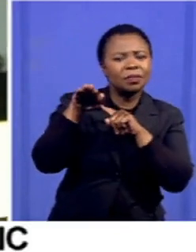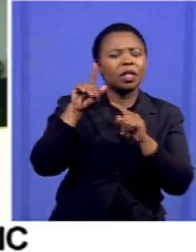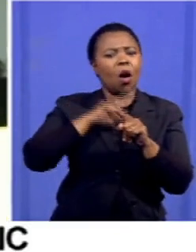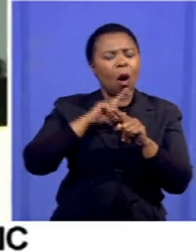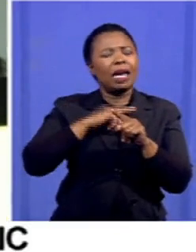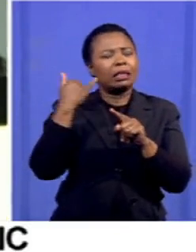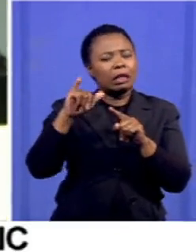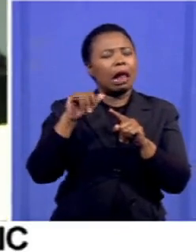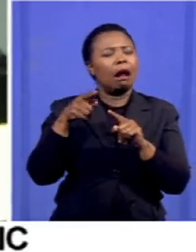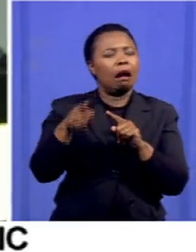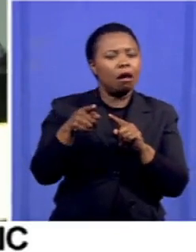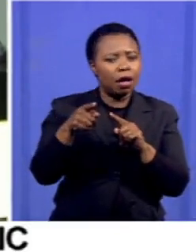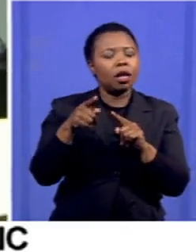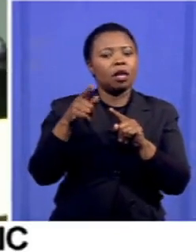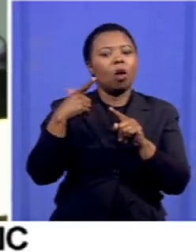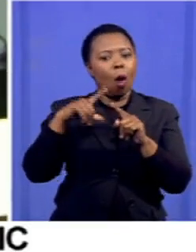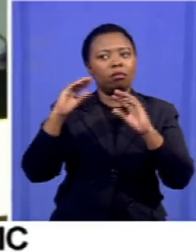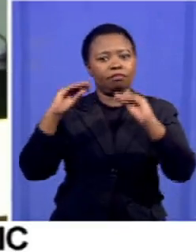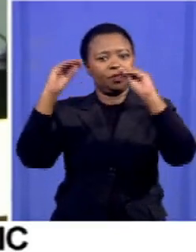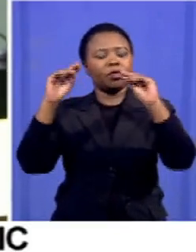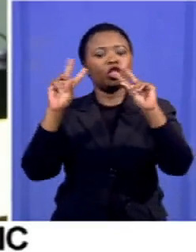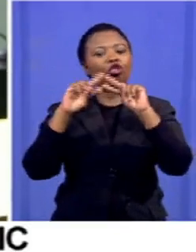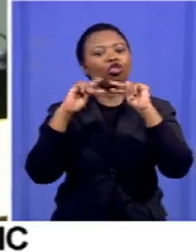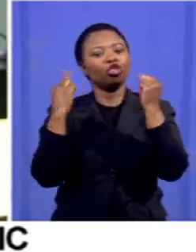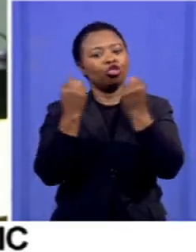Bank to go back to being a nationally owned